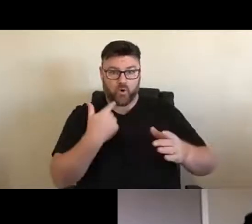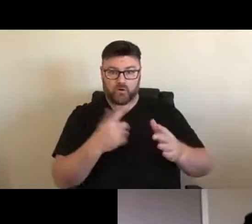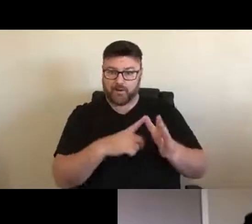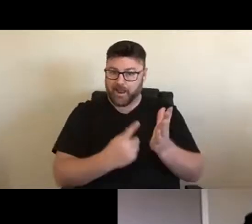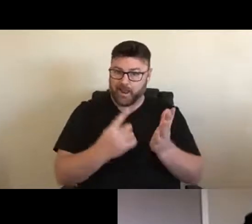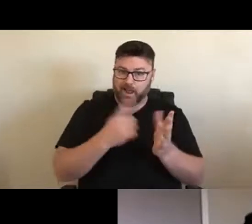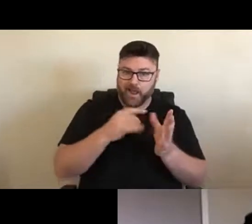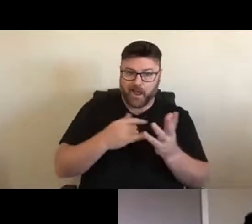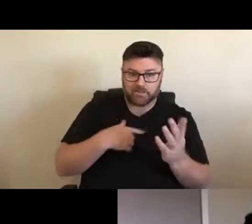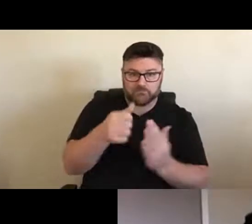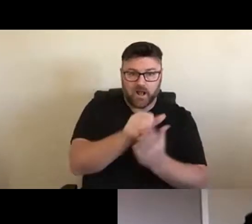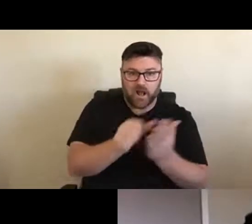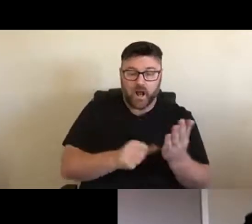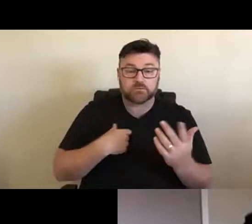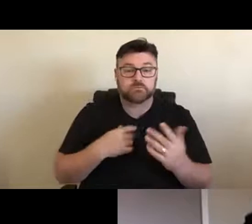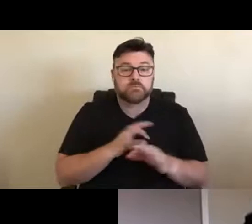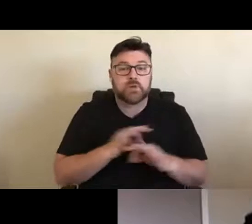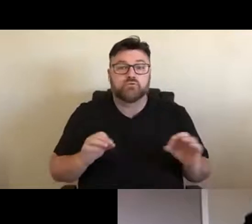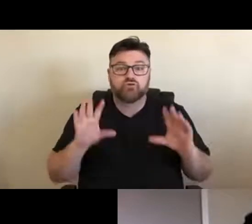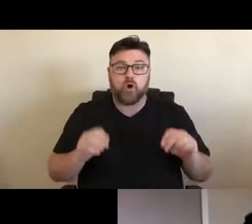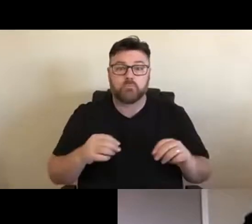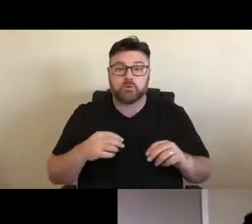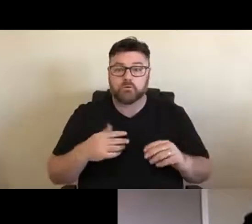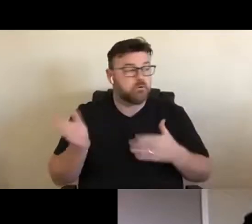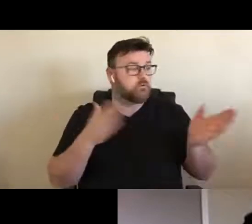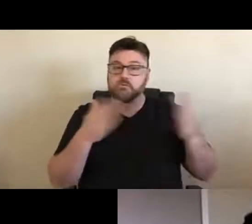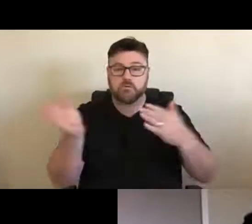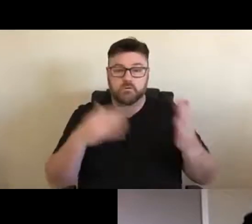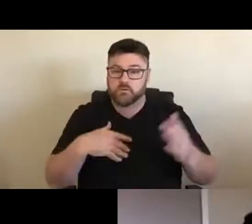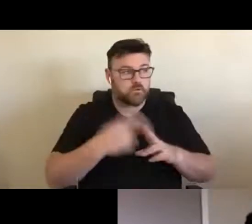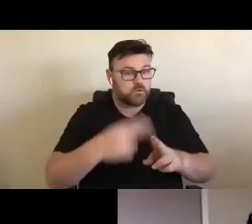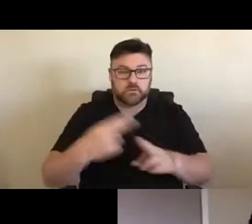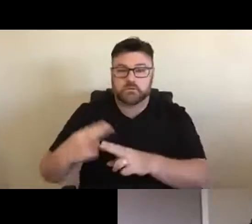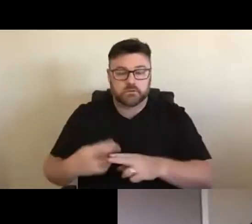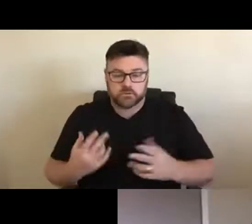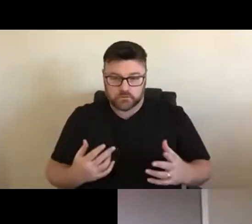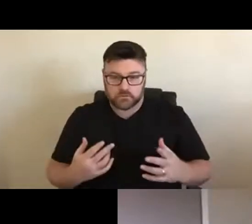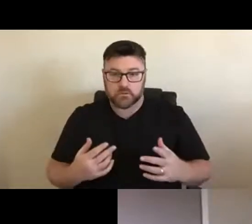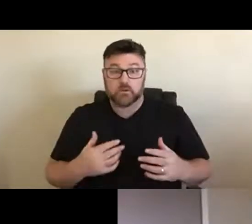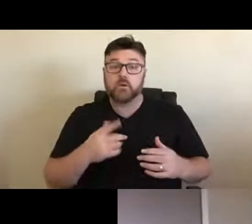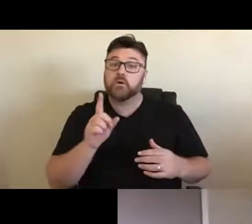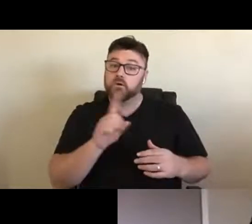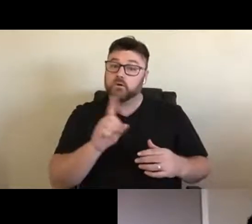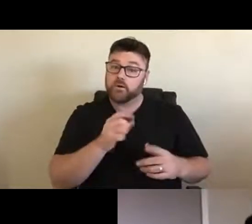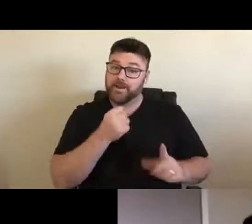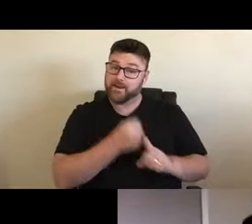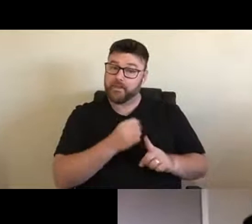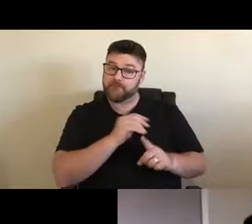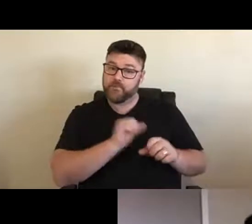it's nonstop. The ramifications of the pandemic for me were very much